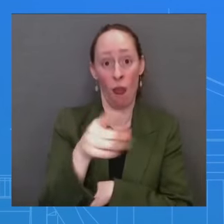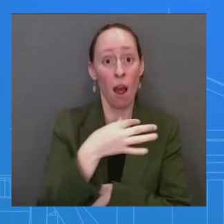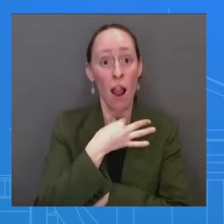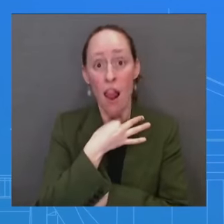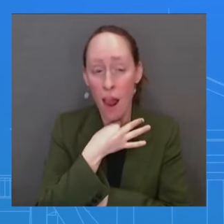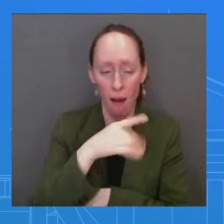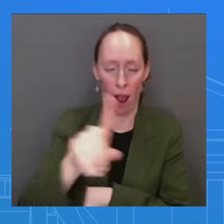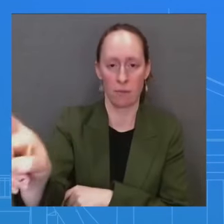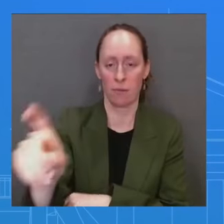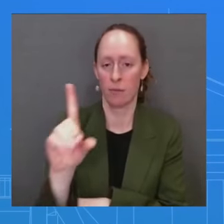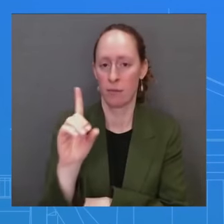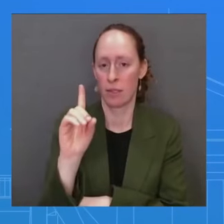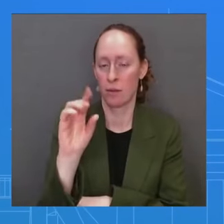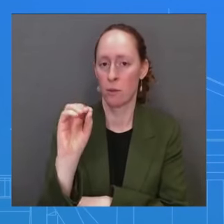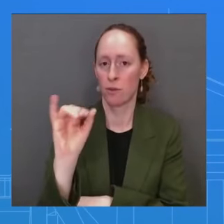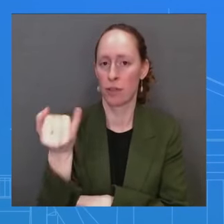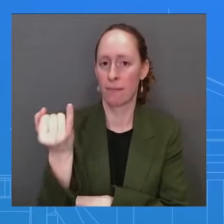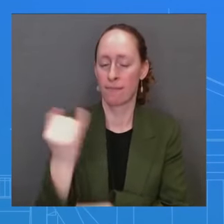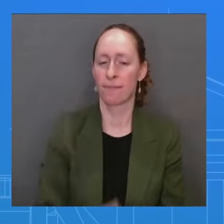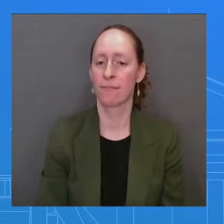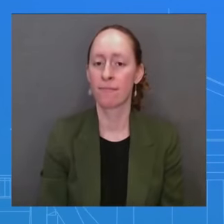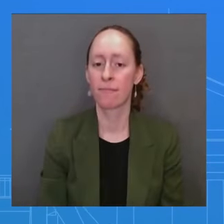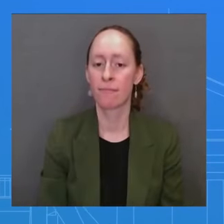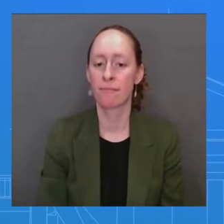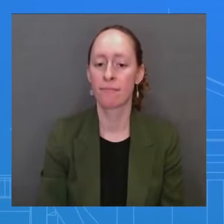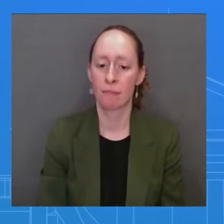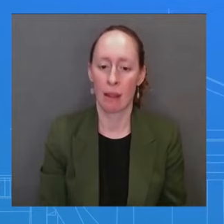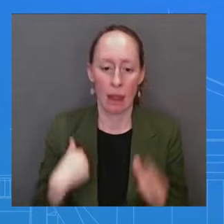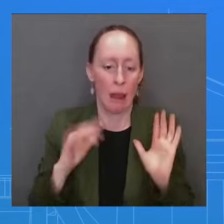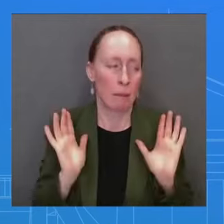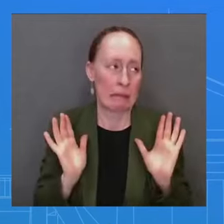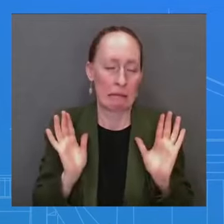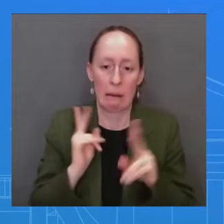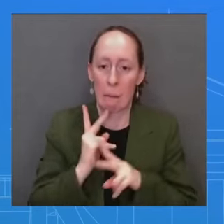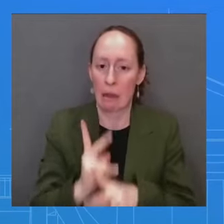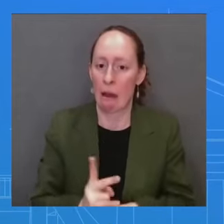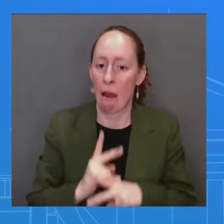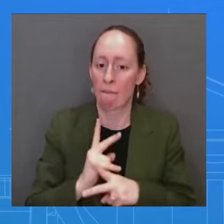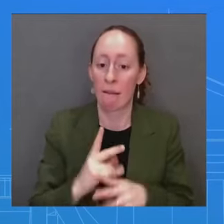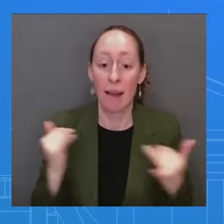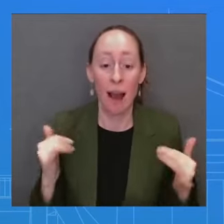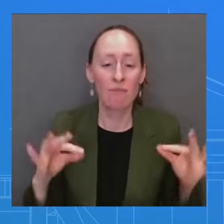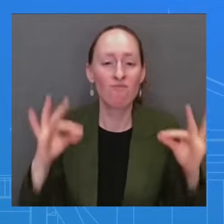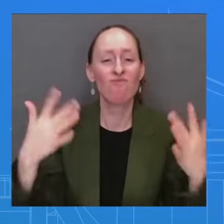very careful from here. With that, I will see you guys tomorrow. Thanks, everybody. Thanks, Marie.